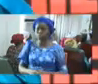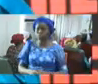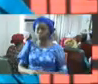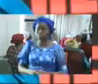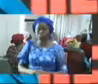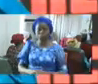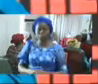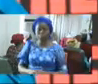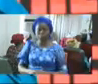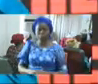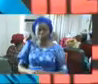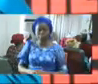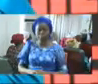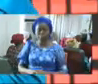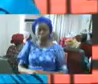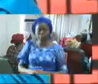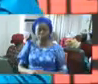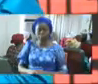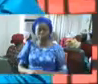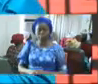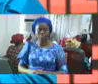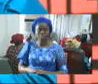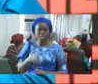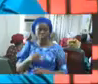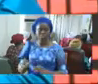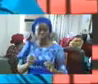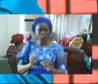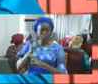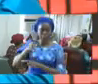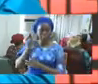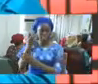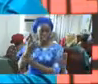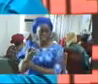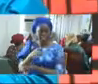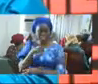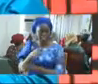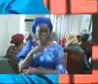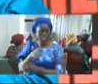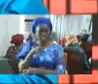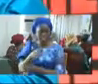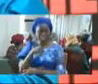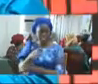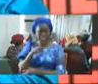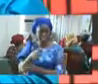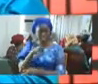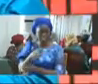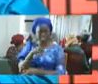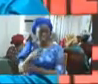new jawbone of an ass, and put forth his hand and took it, and slew 1,000 men